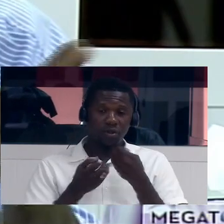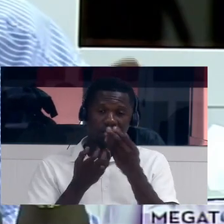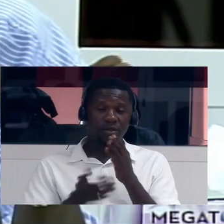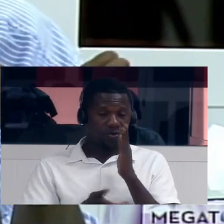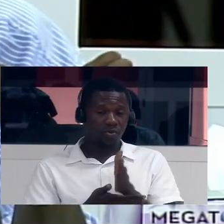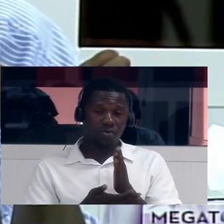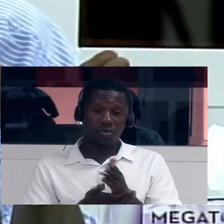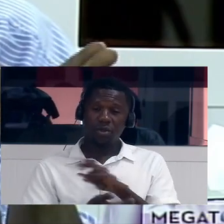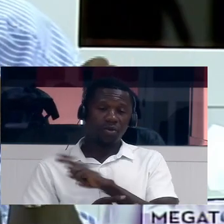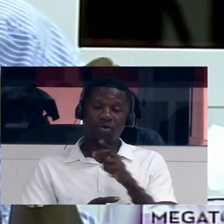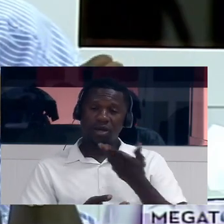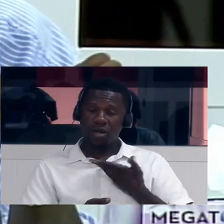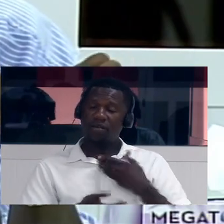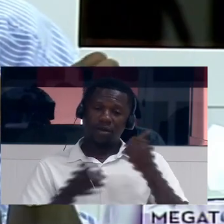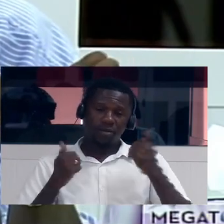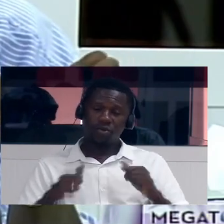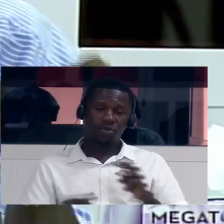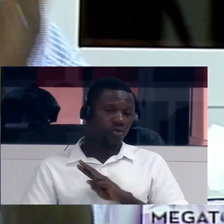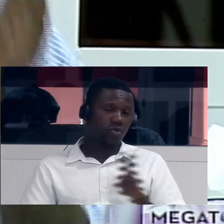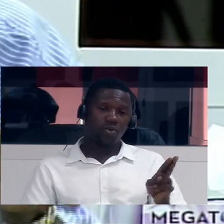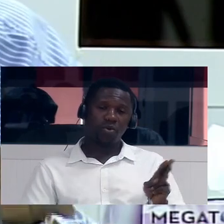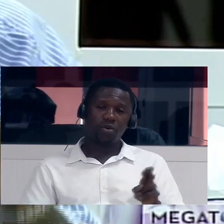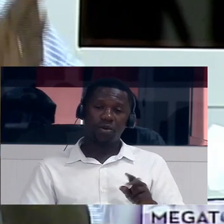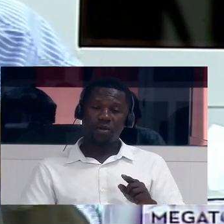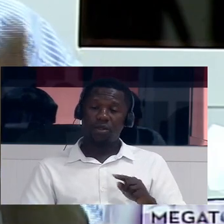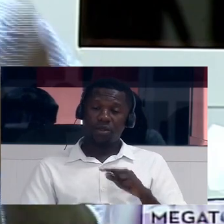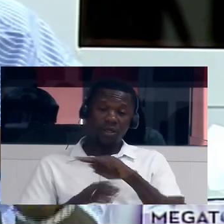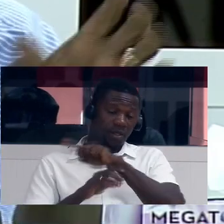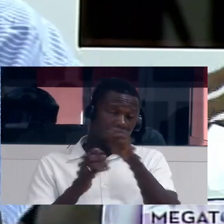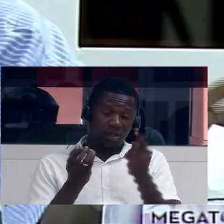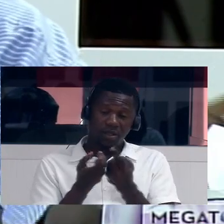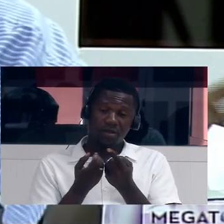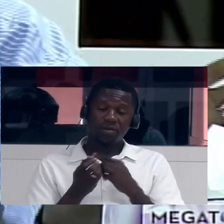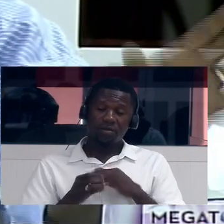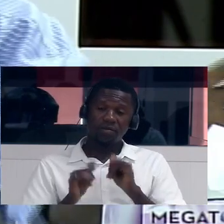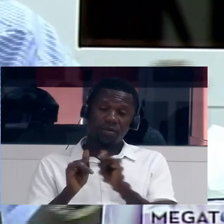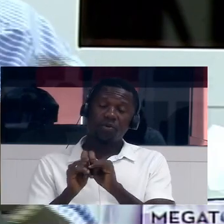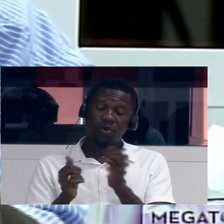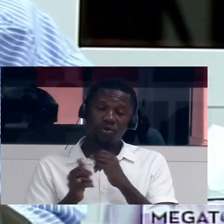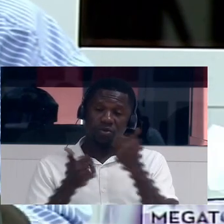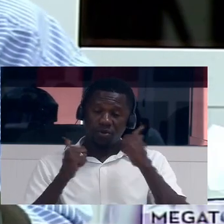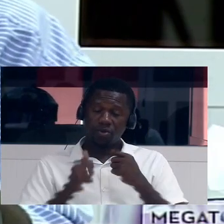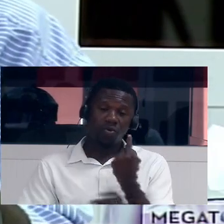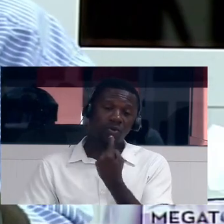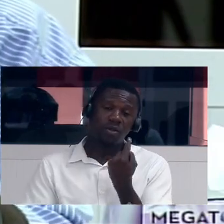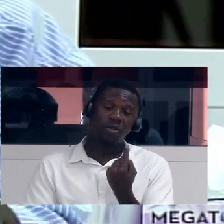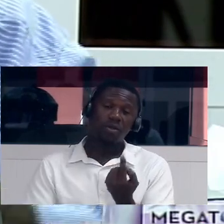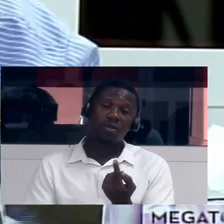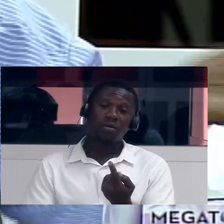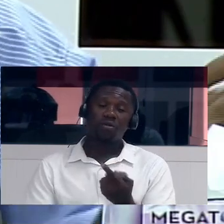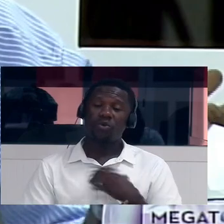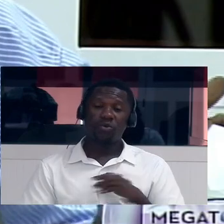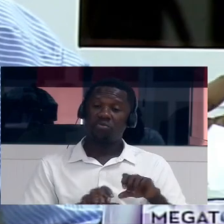shouldn't have happened. No. This incident would have been confined to what it was supposed to be only. But